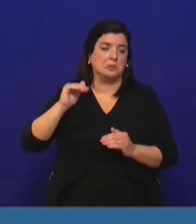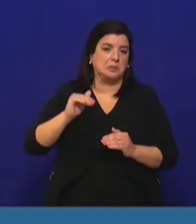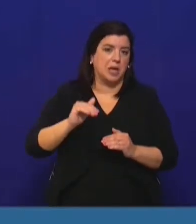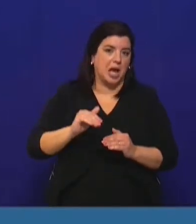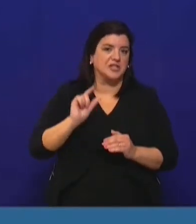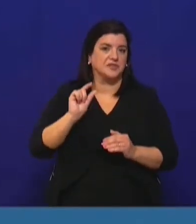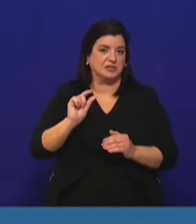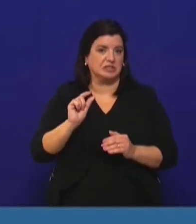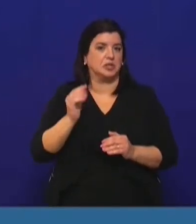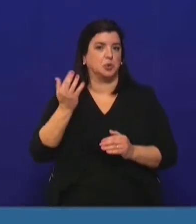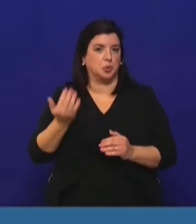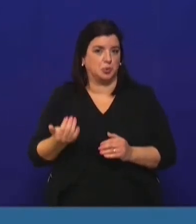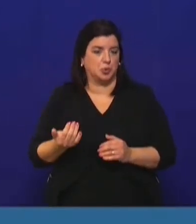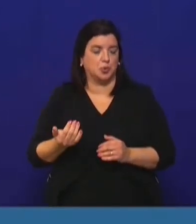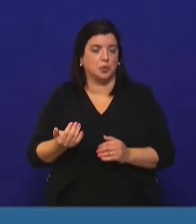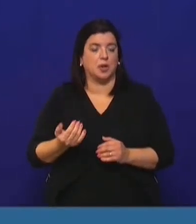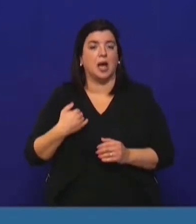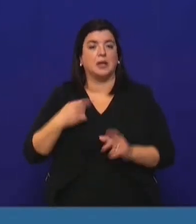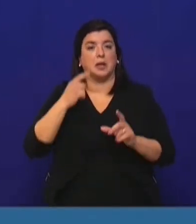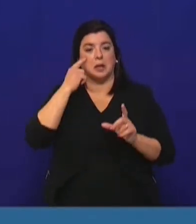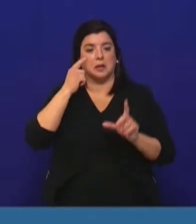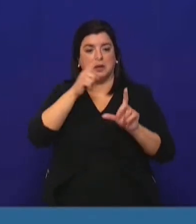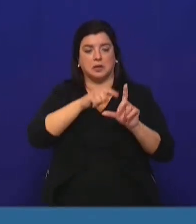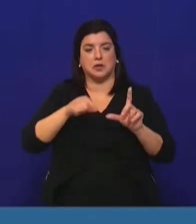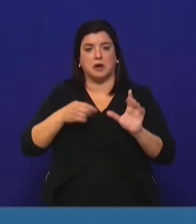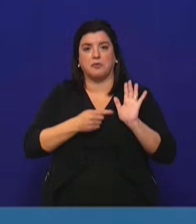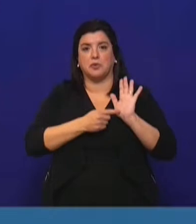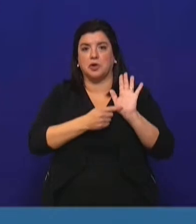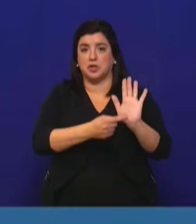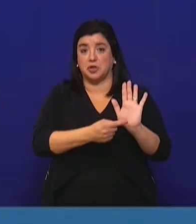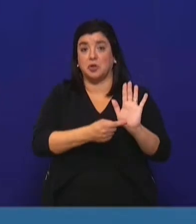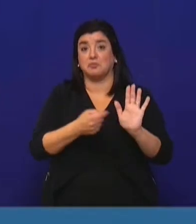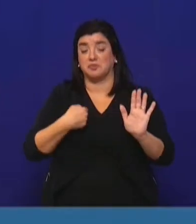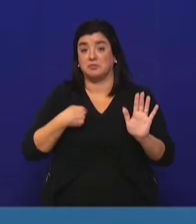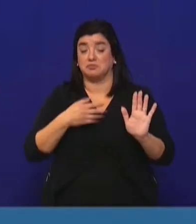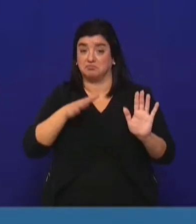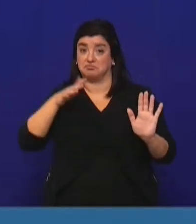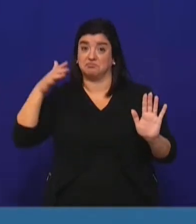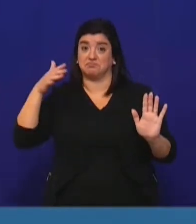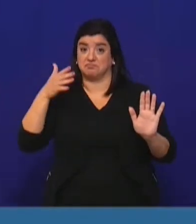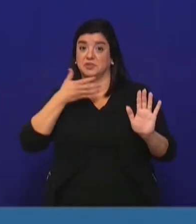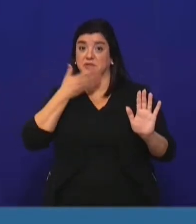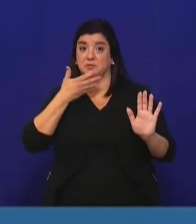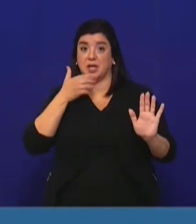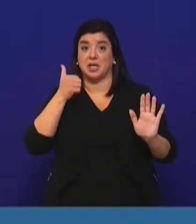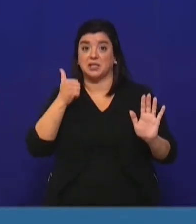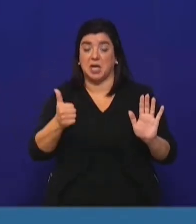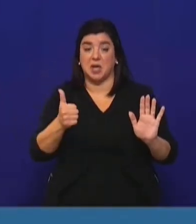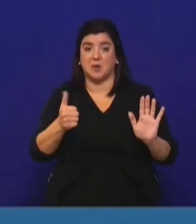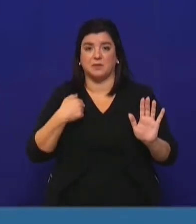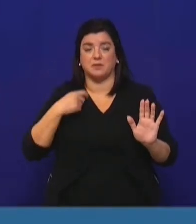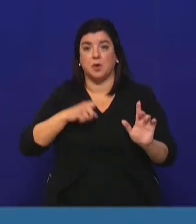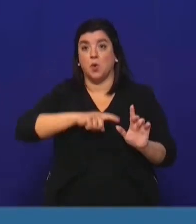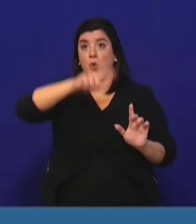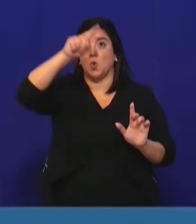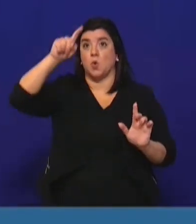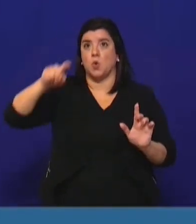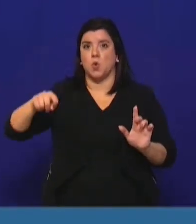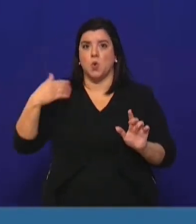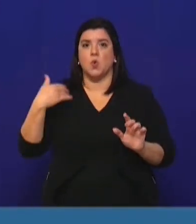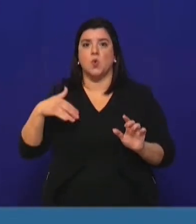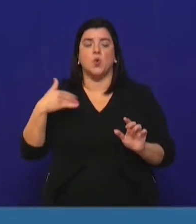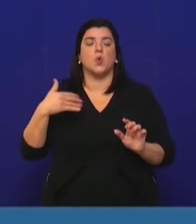ta' qabel. Il-graf li urejna ta' trends hija ċara ħafna fejn kellna dak il-pik qawwi li kien ċar ħafna li